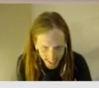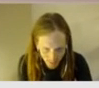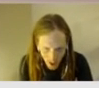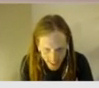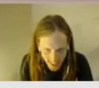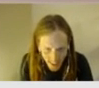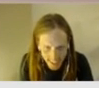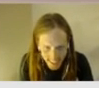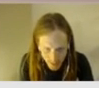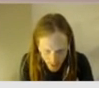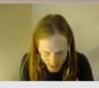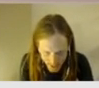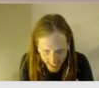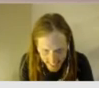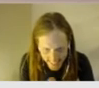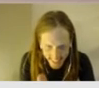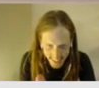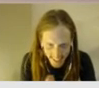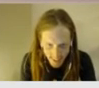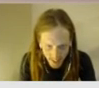cat walk across in front of his face.